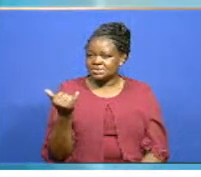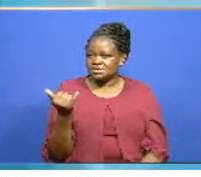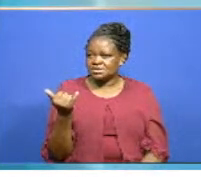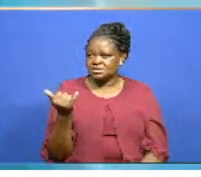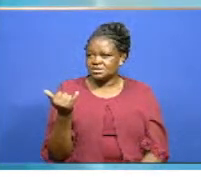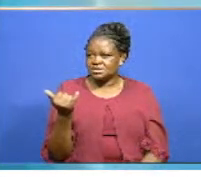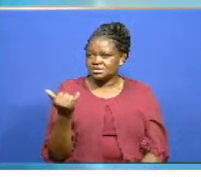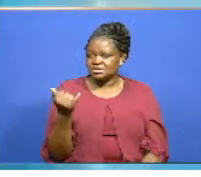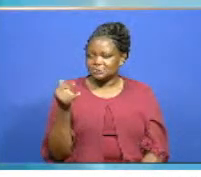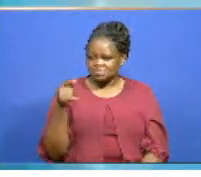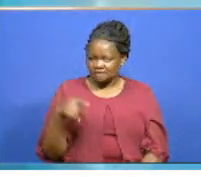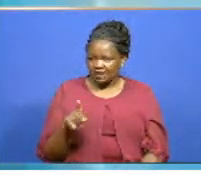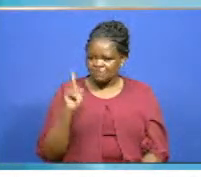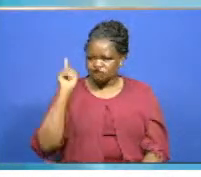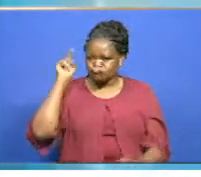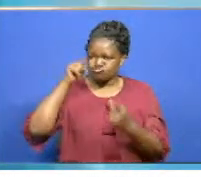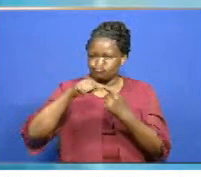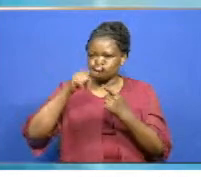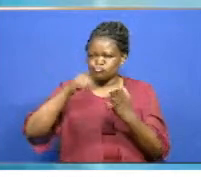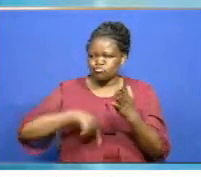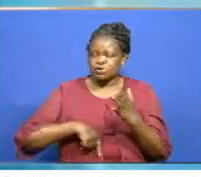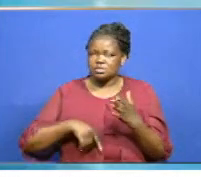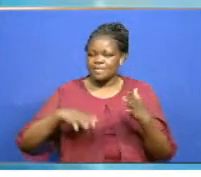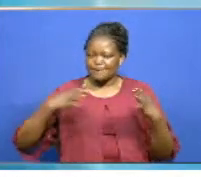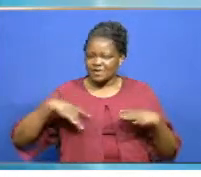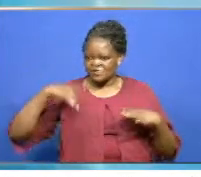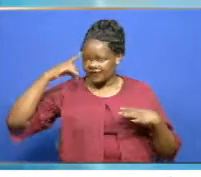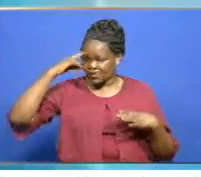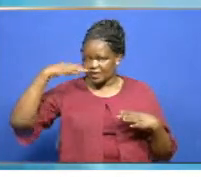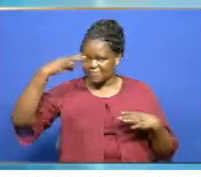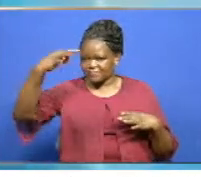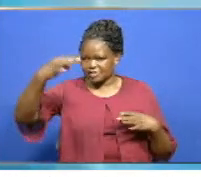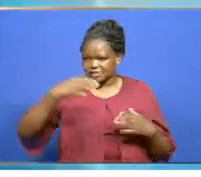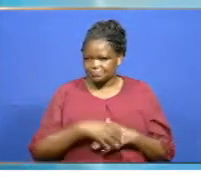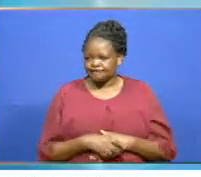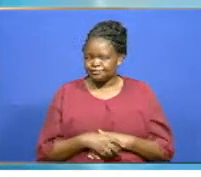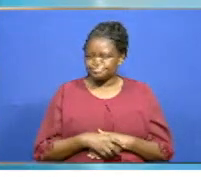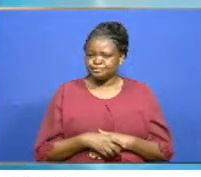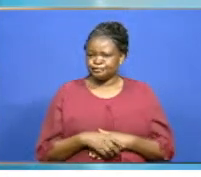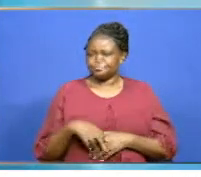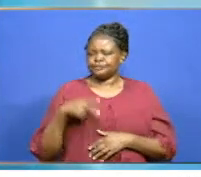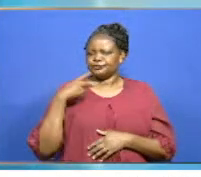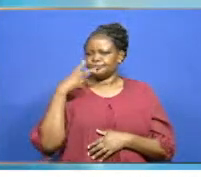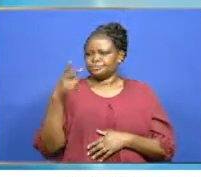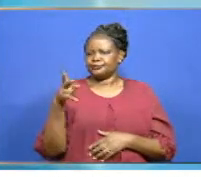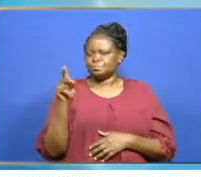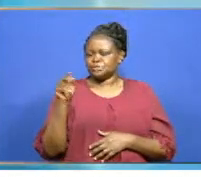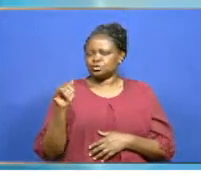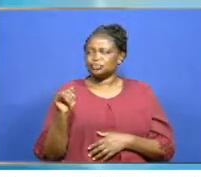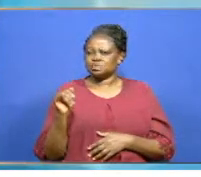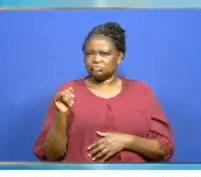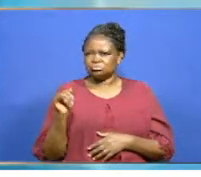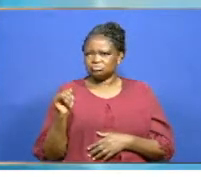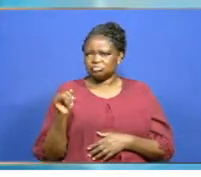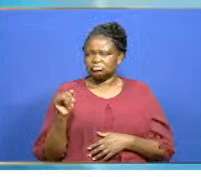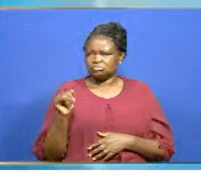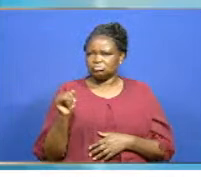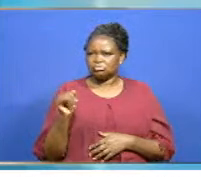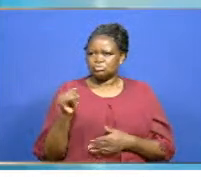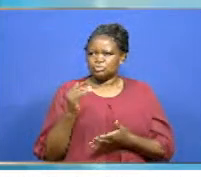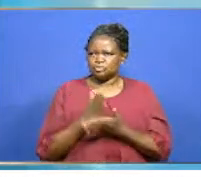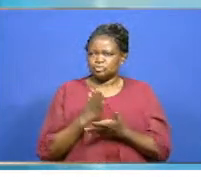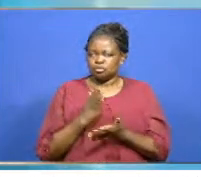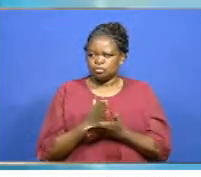his bid is, this is a person for the future. If you look at him, the potential for after 2022 is greater